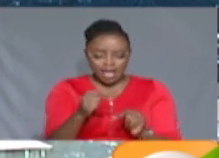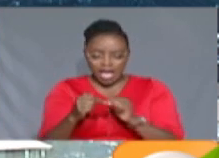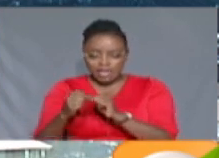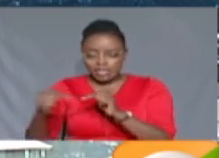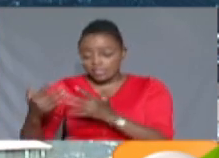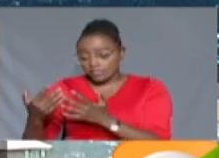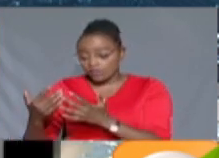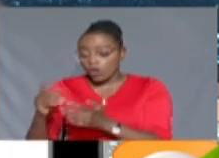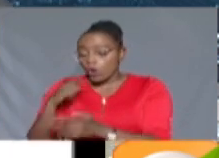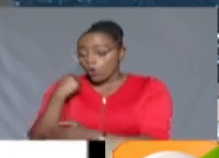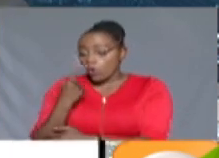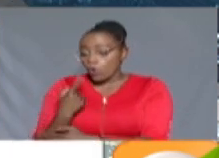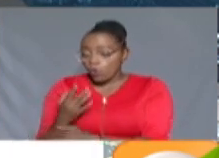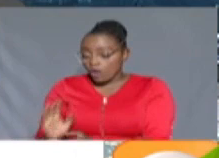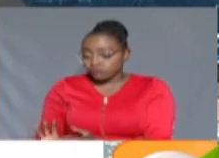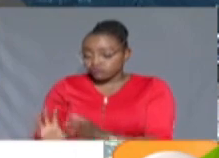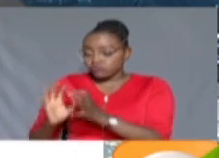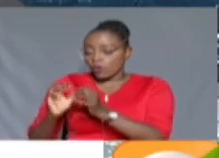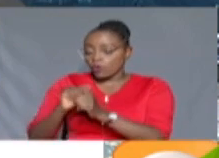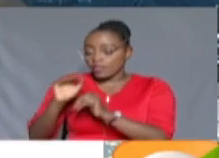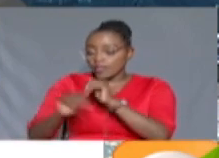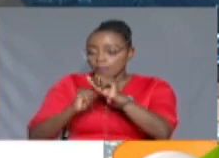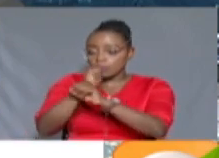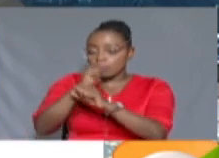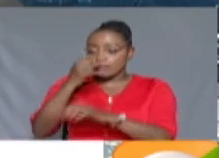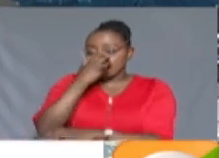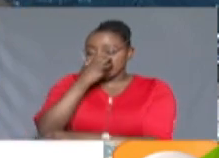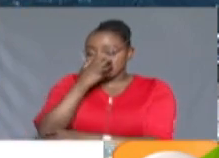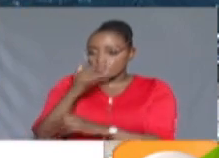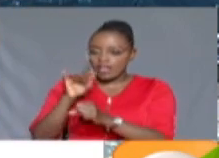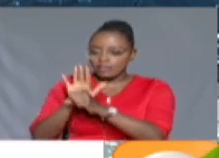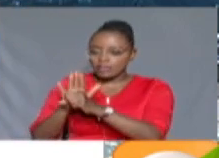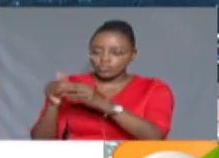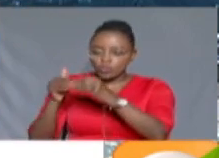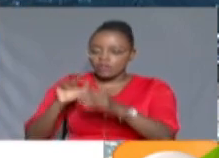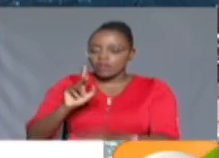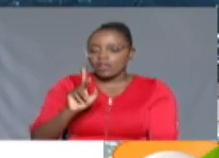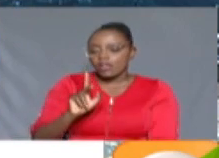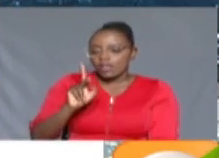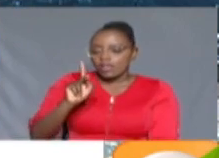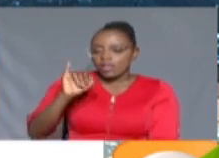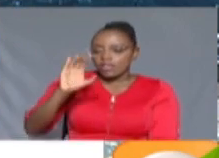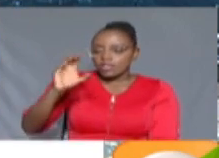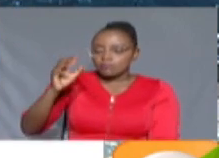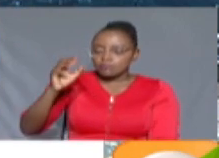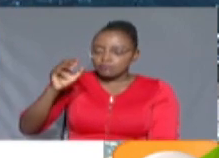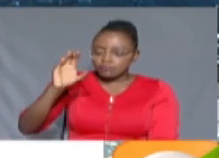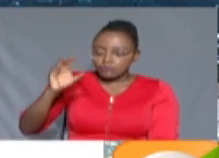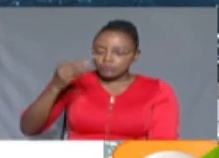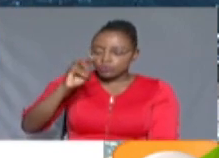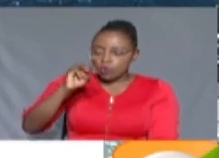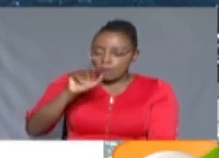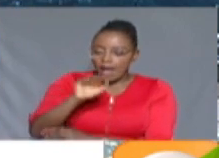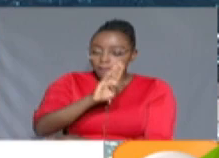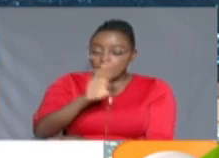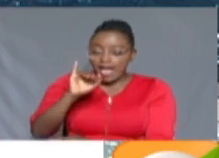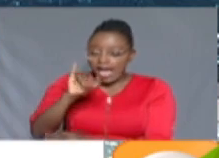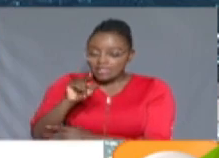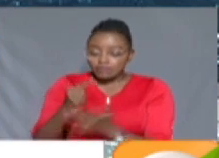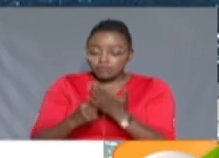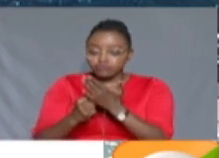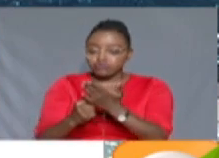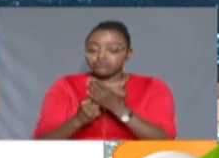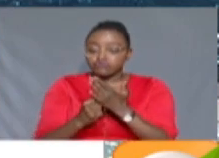colleagues allied to Deputy President William Ruto. Senate Majority Leader Kipchumba Murkomen insists the BBI report should not be